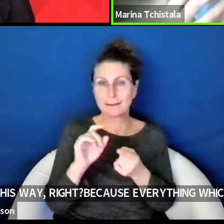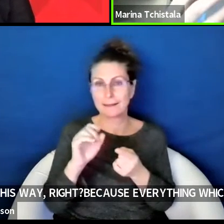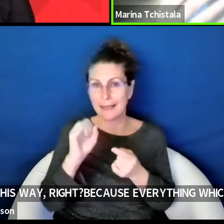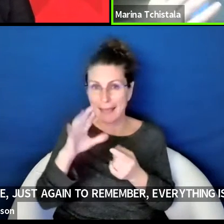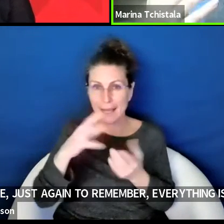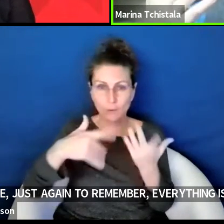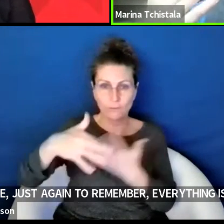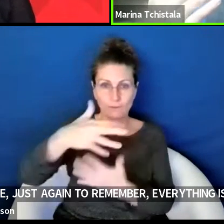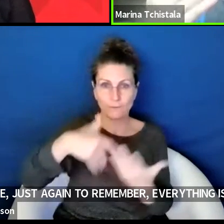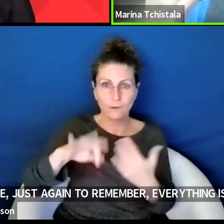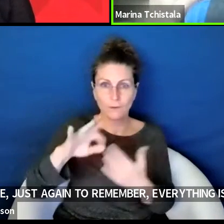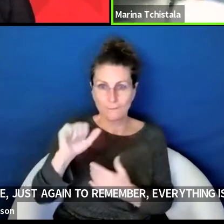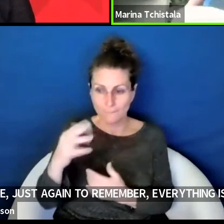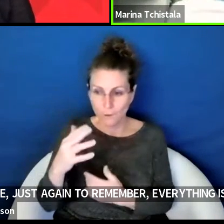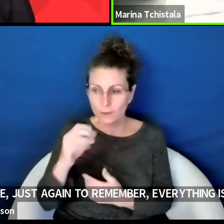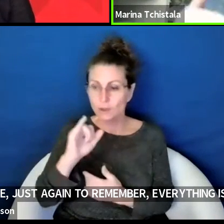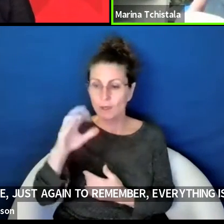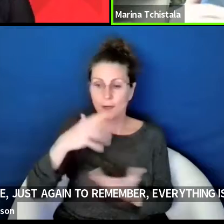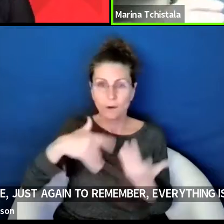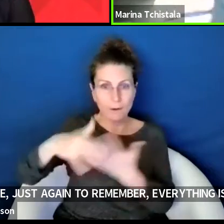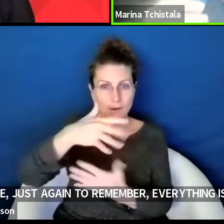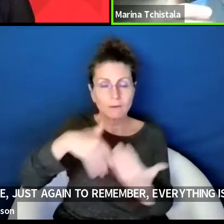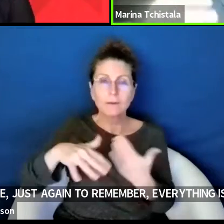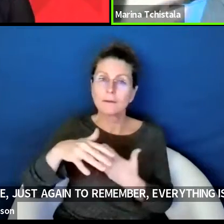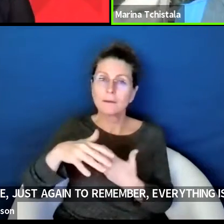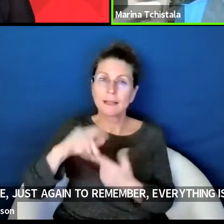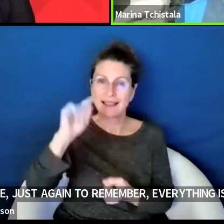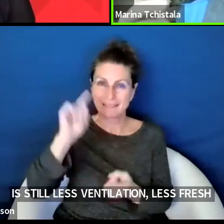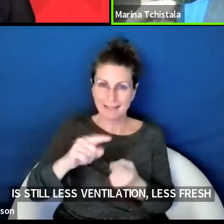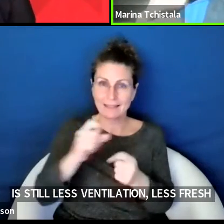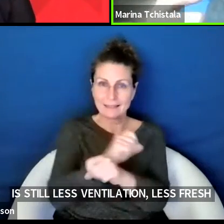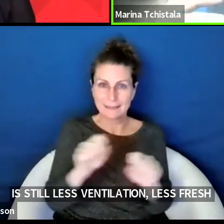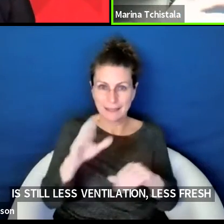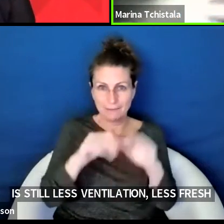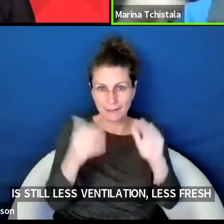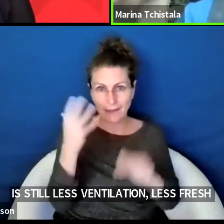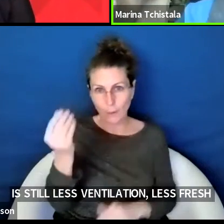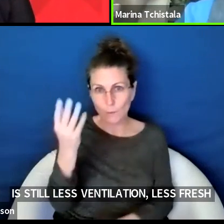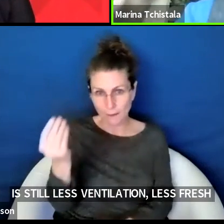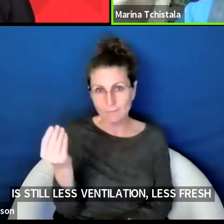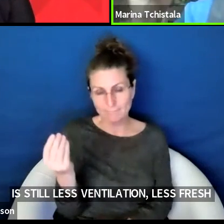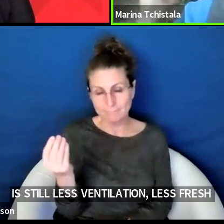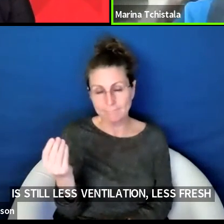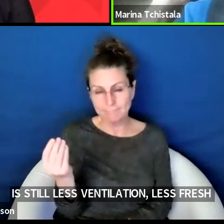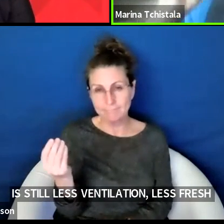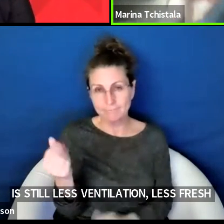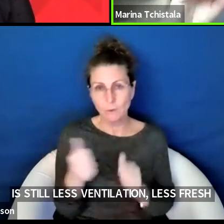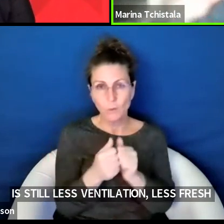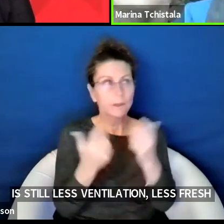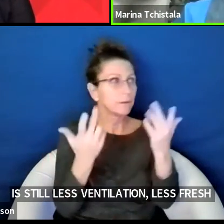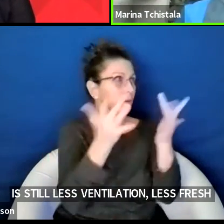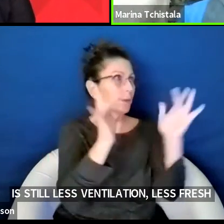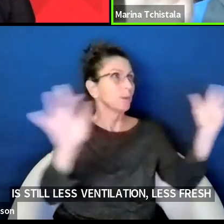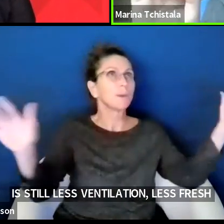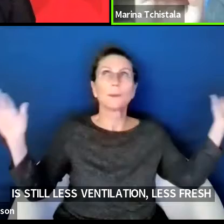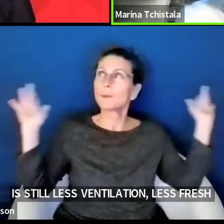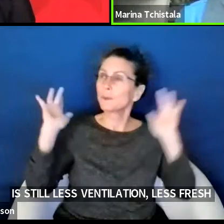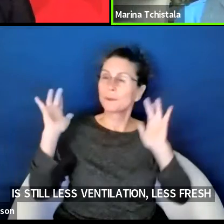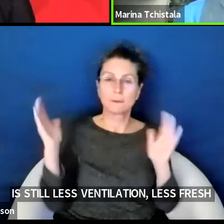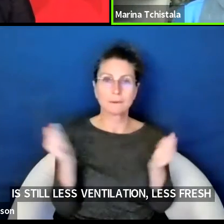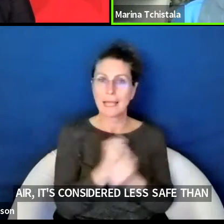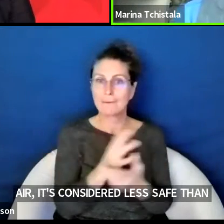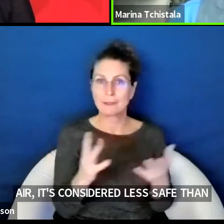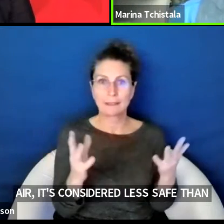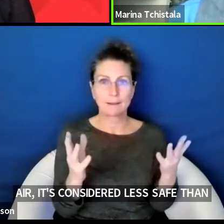fresh air. It's considered less safe than outside, where it's more ventilation, when there everything can be